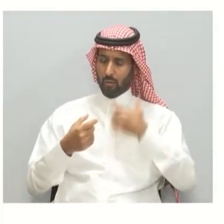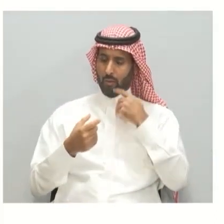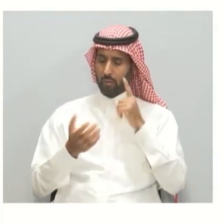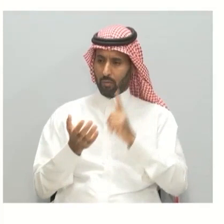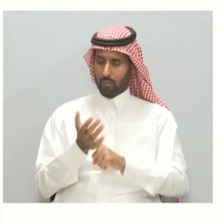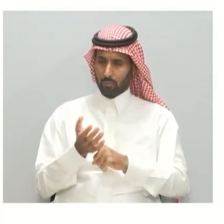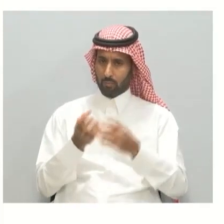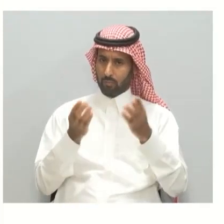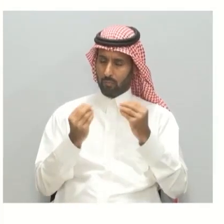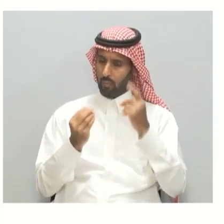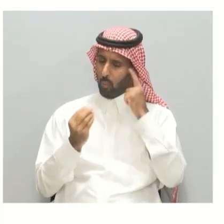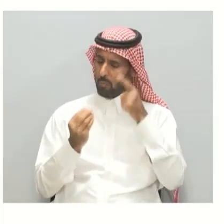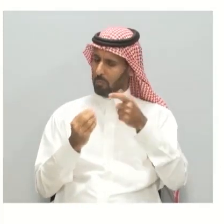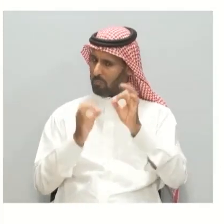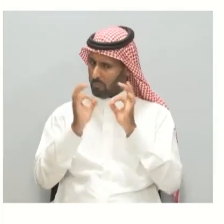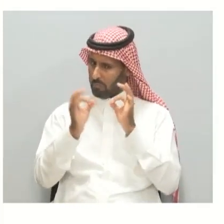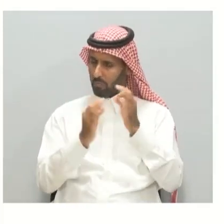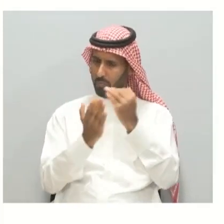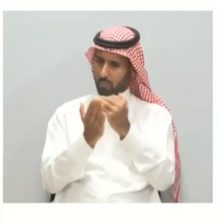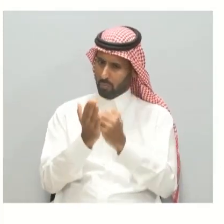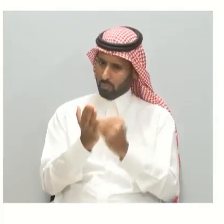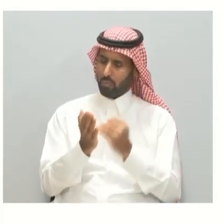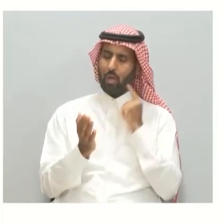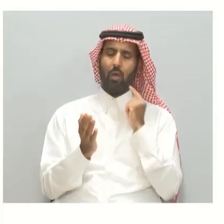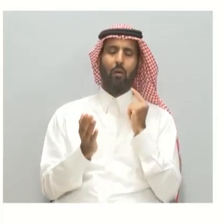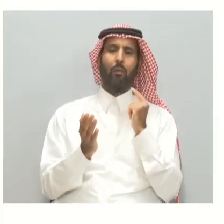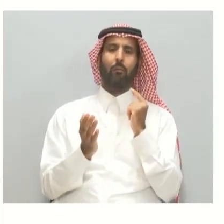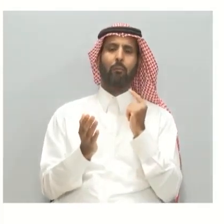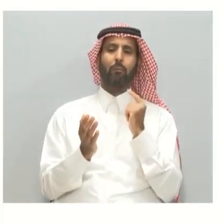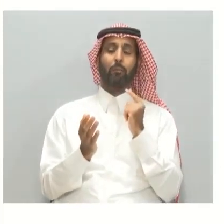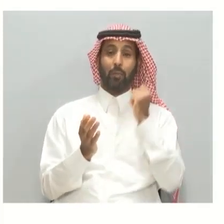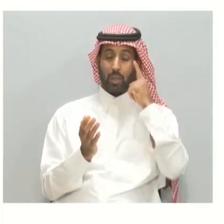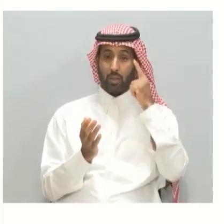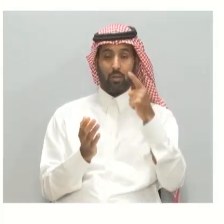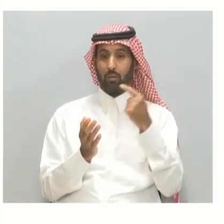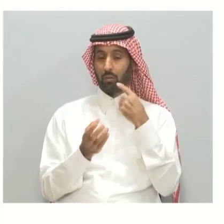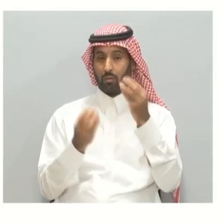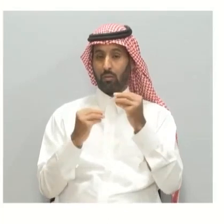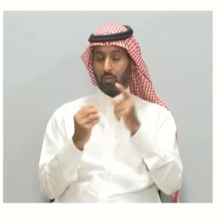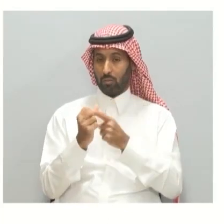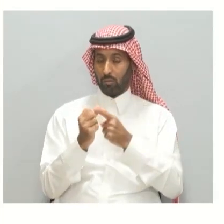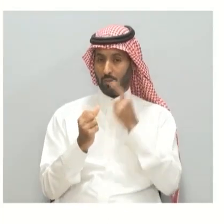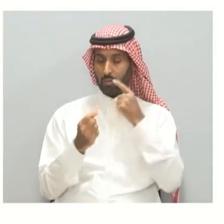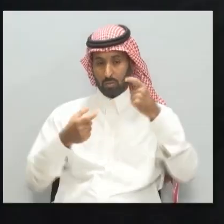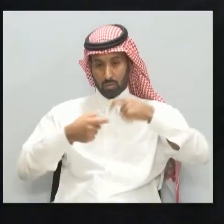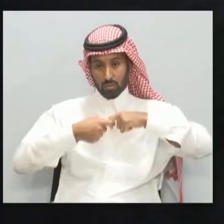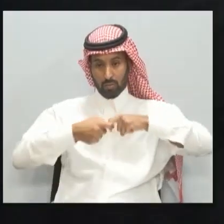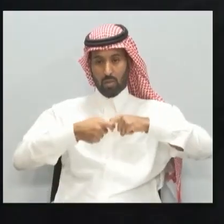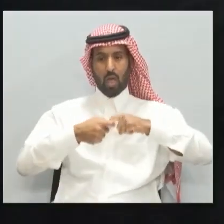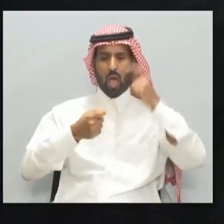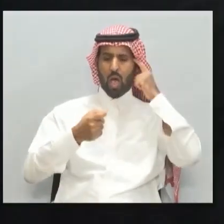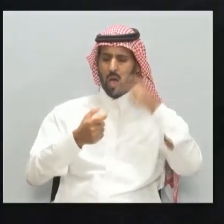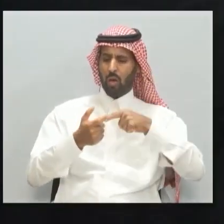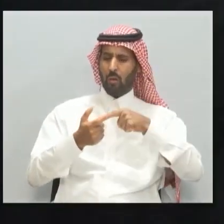relevant information and organize each paragraph. So your opinion and information, combine them and try